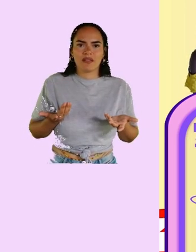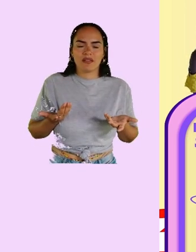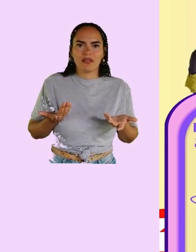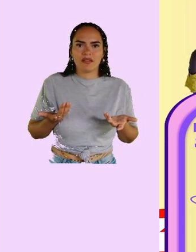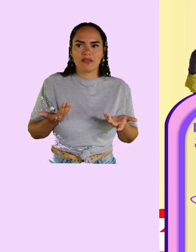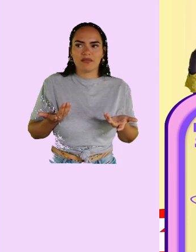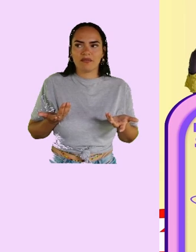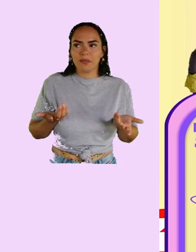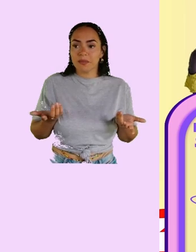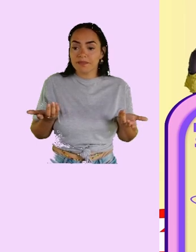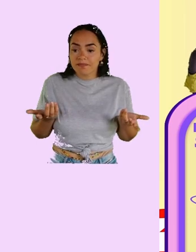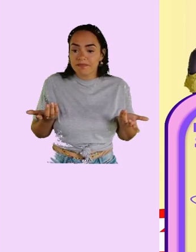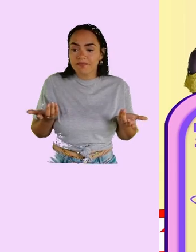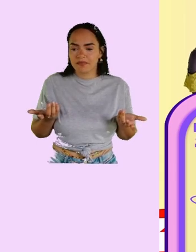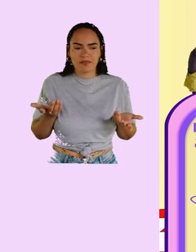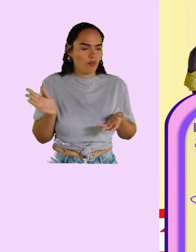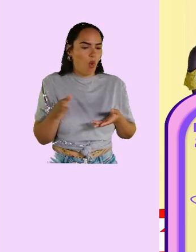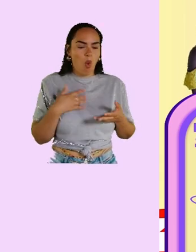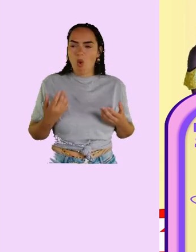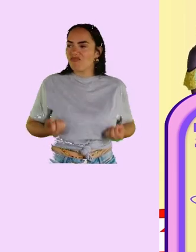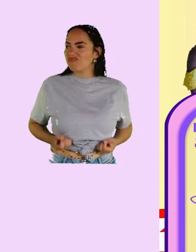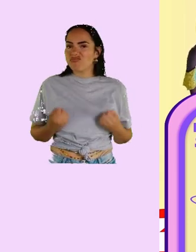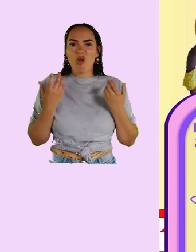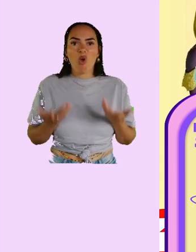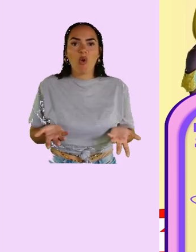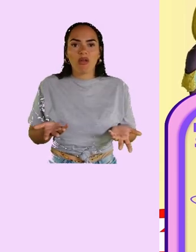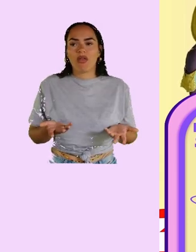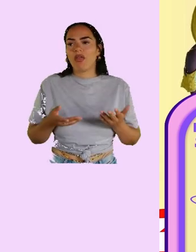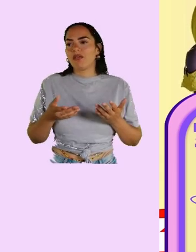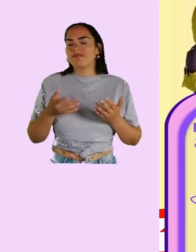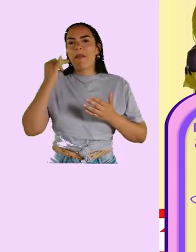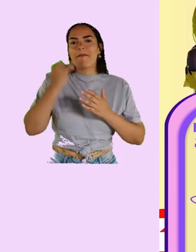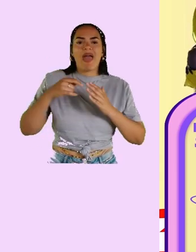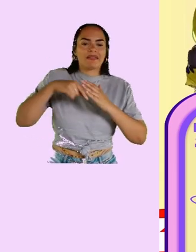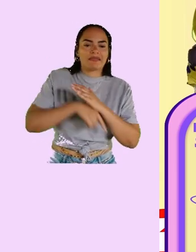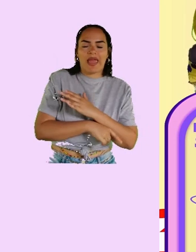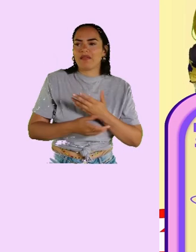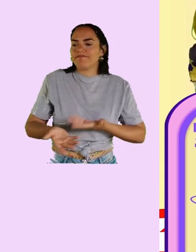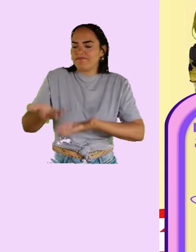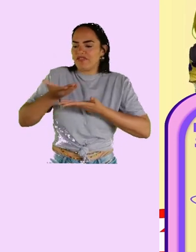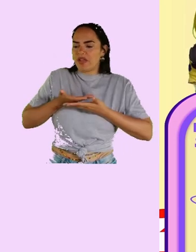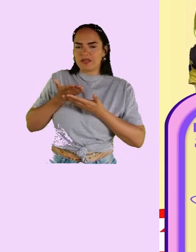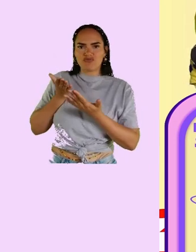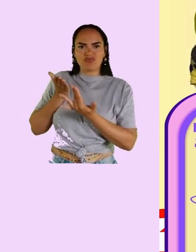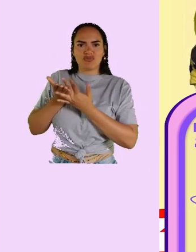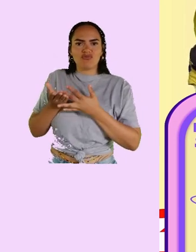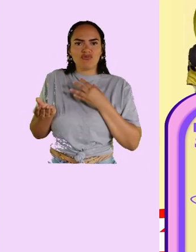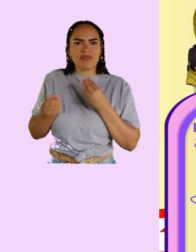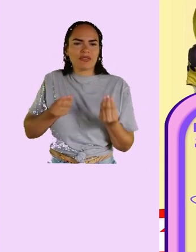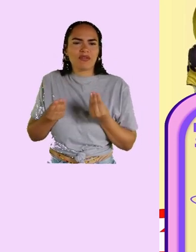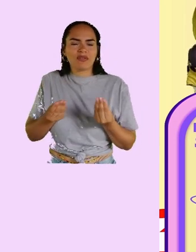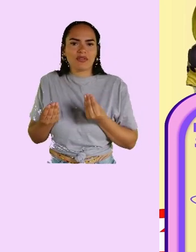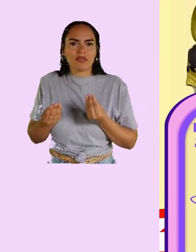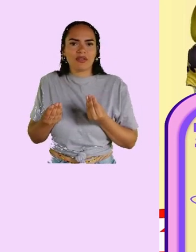And yeah, we may all be broke, but our debt gives us greater access to resources than someone